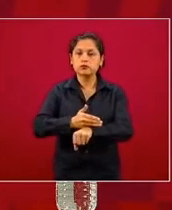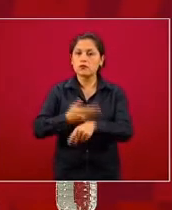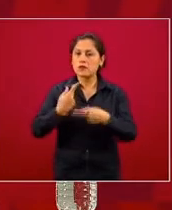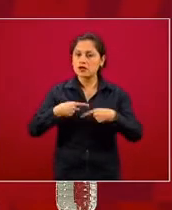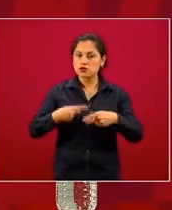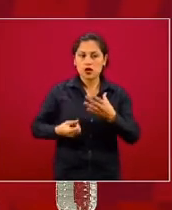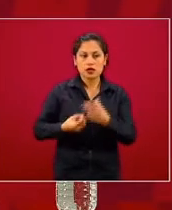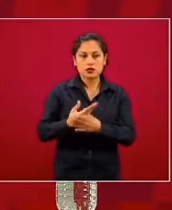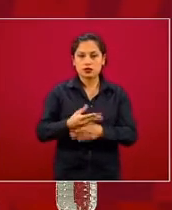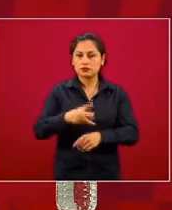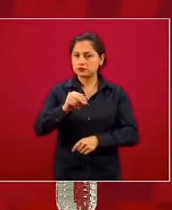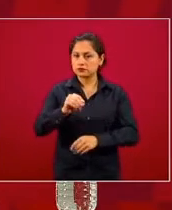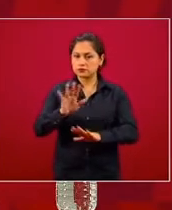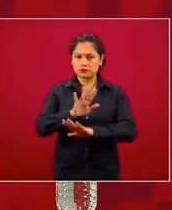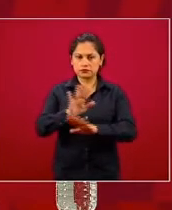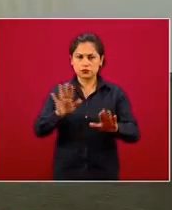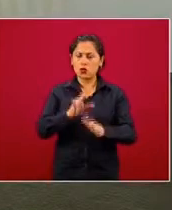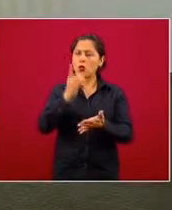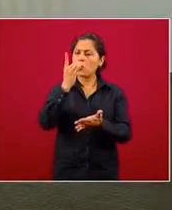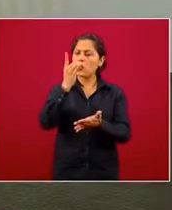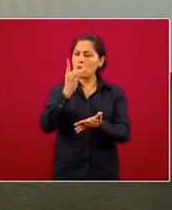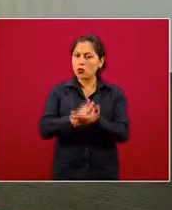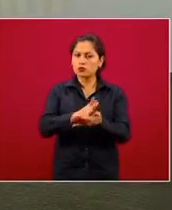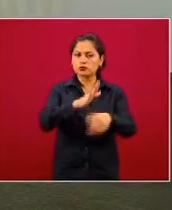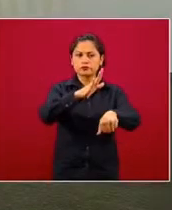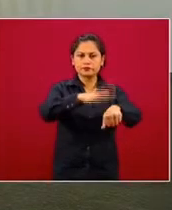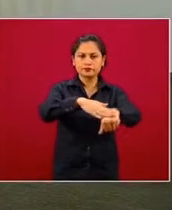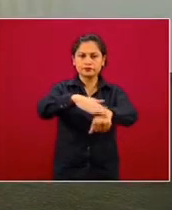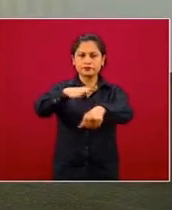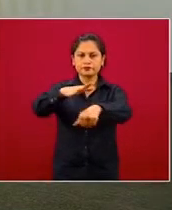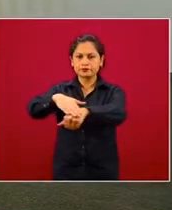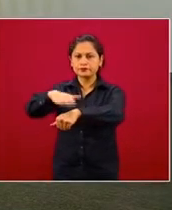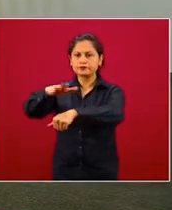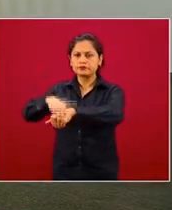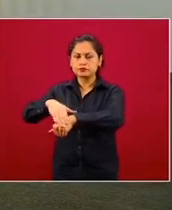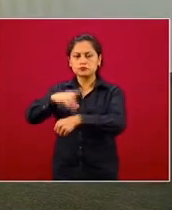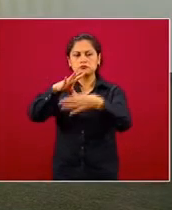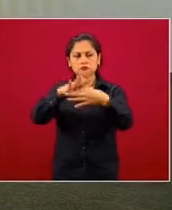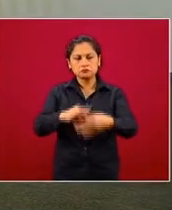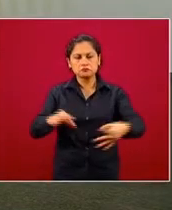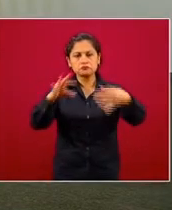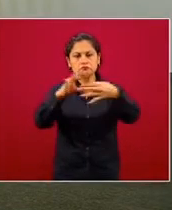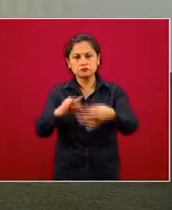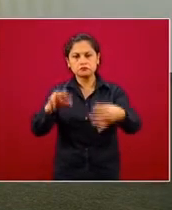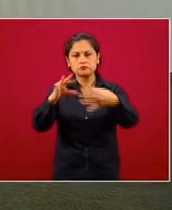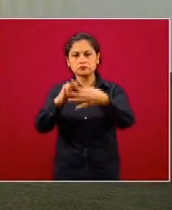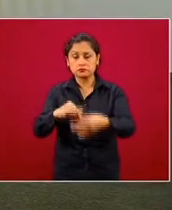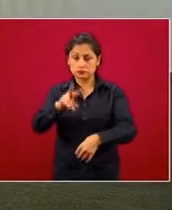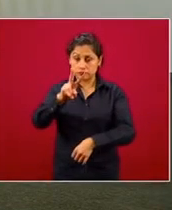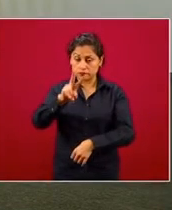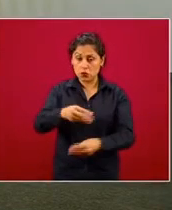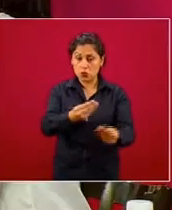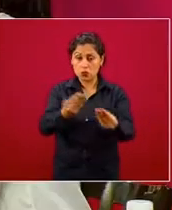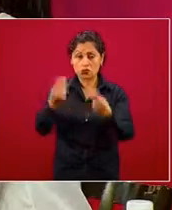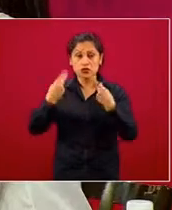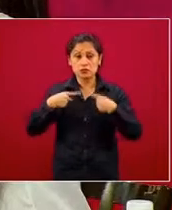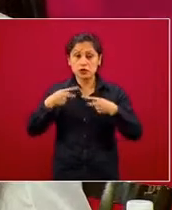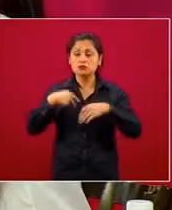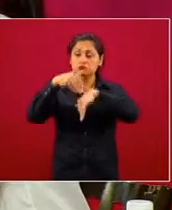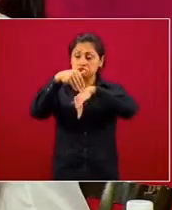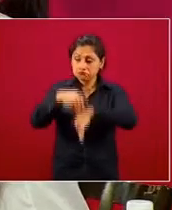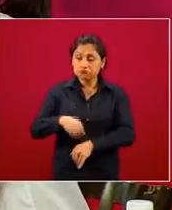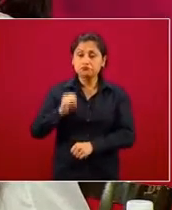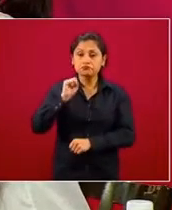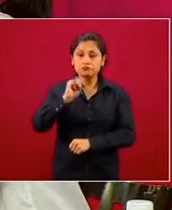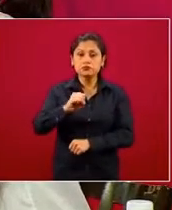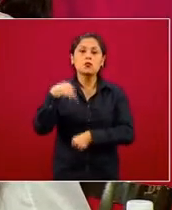other way Habrá around. We have veces thought that we should concientizar, increase informar awareness y on la this, verdad es que and ha habido we una have had cooperación muy operation, and we're looking to get that to